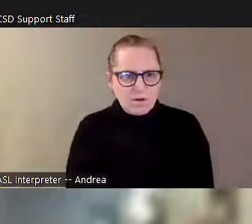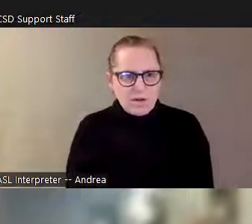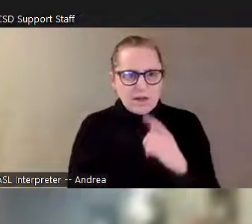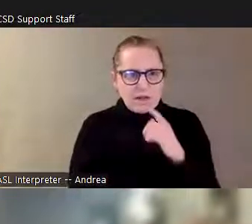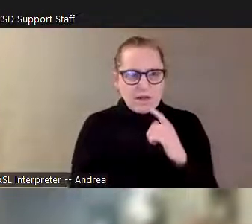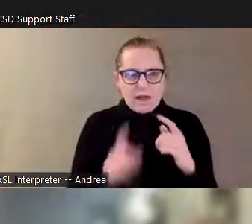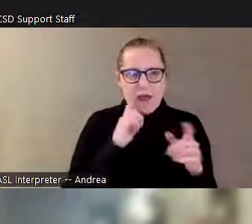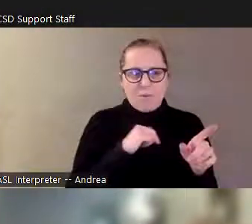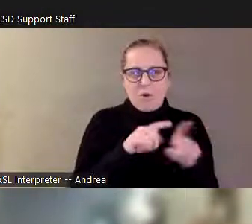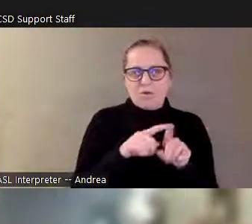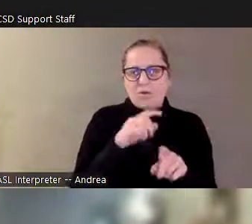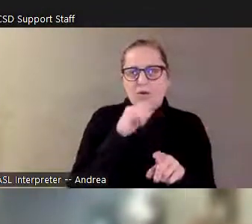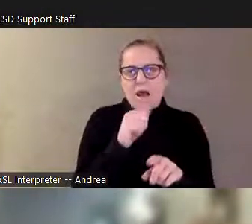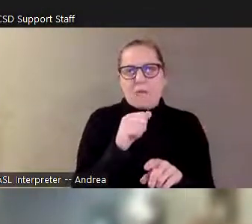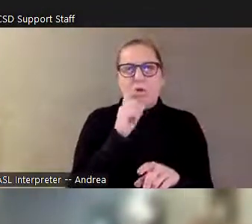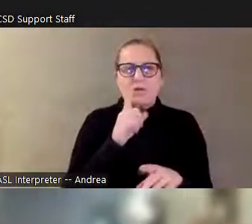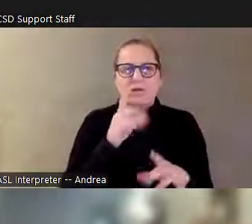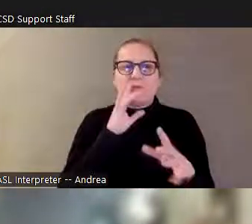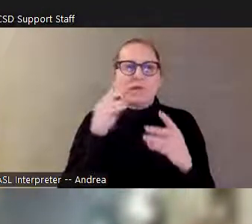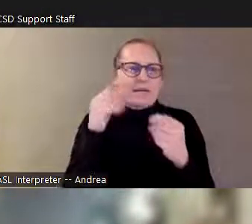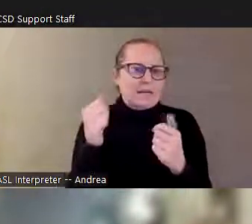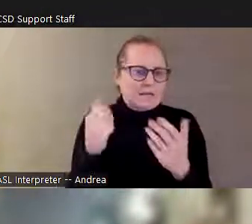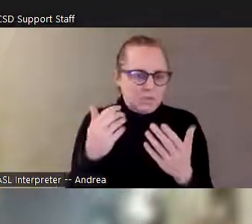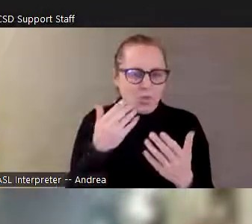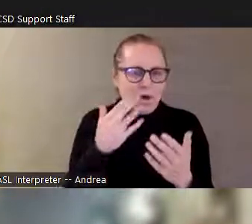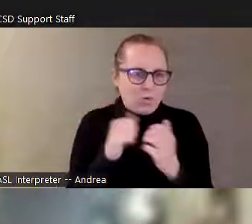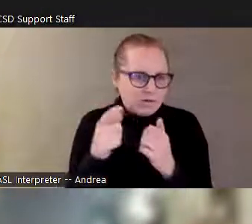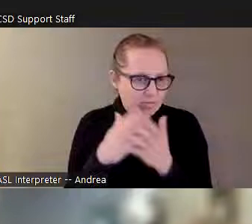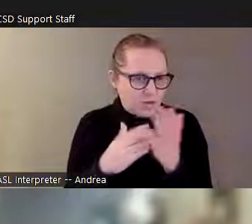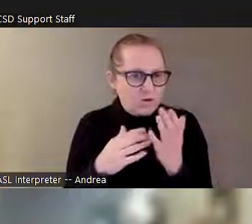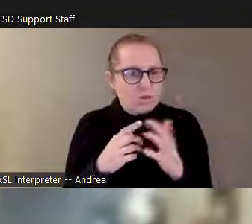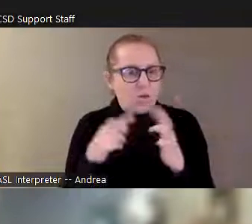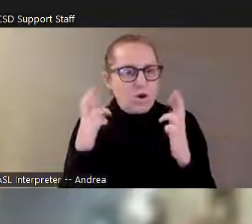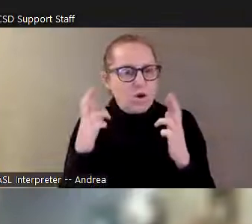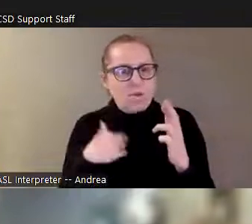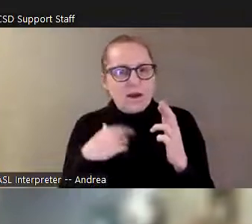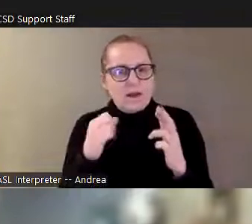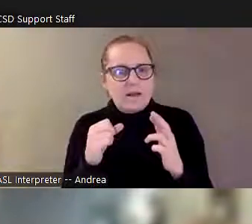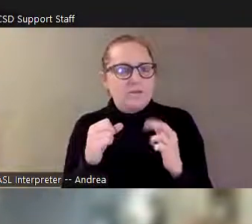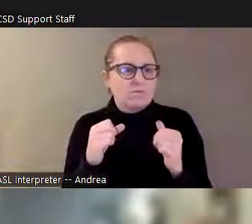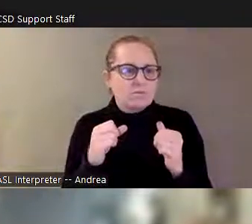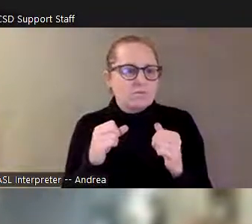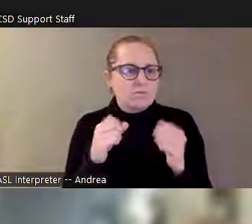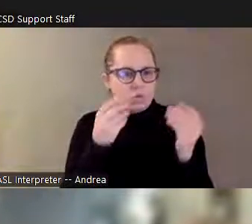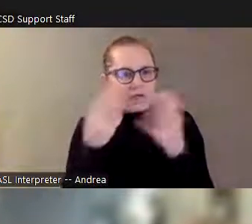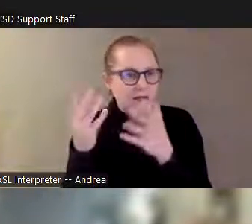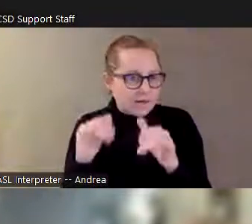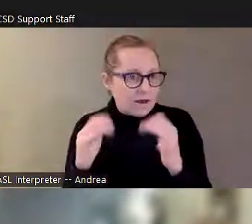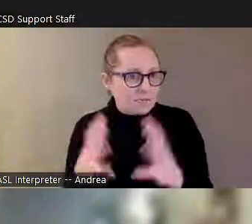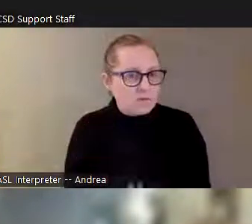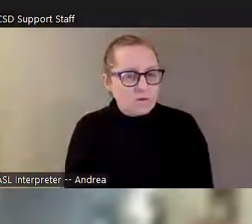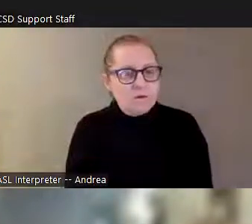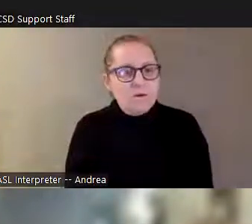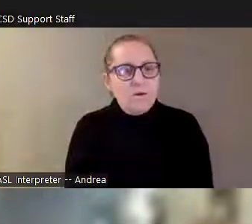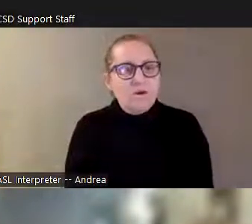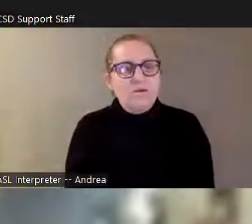not the most eloquent when it comes to this part, so I hope I'm able to relate that. But that's